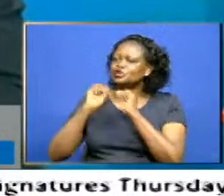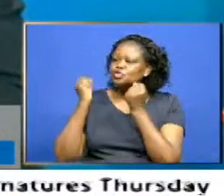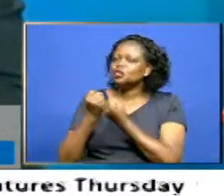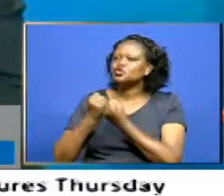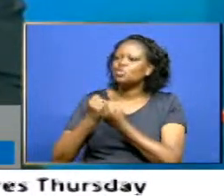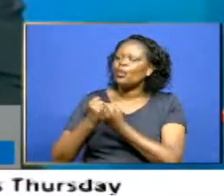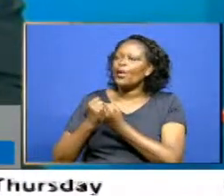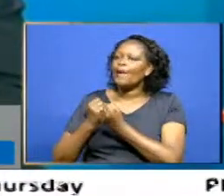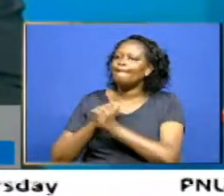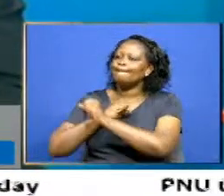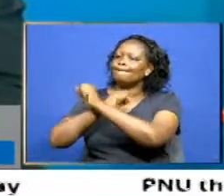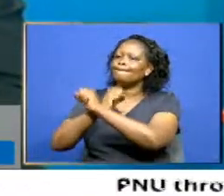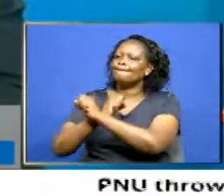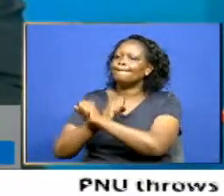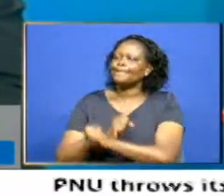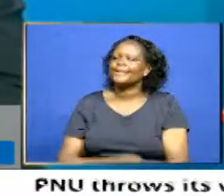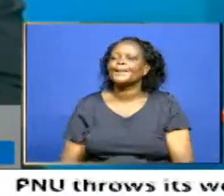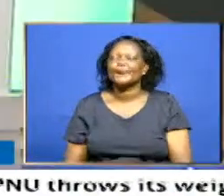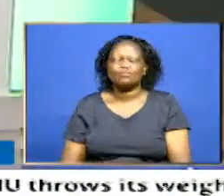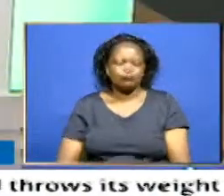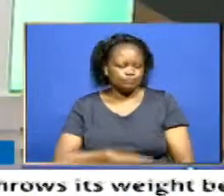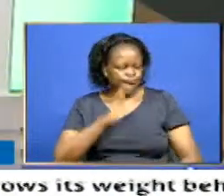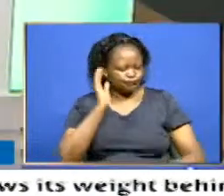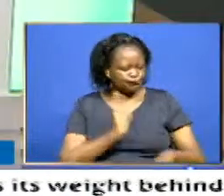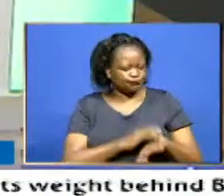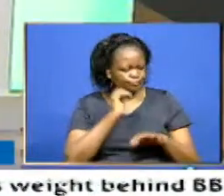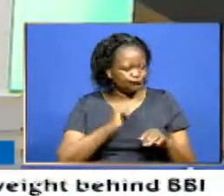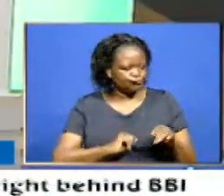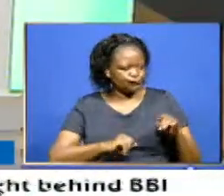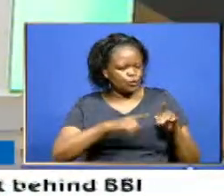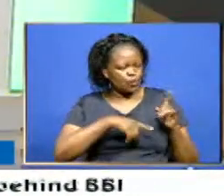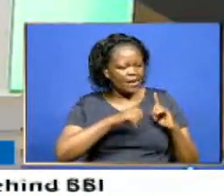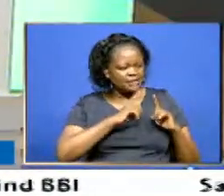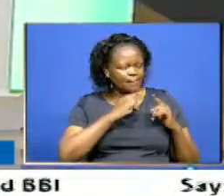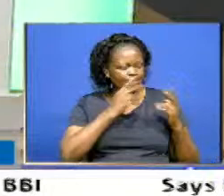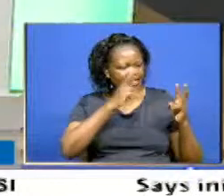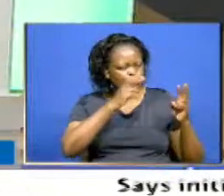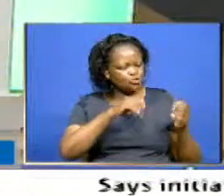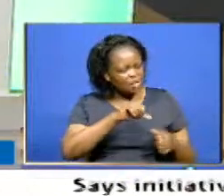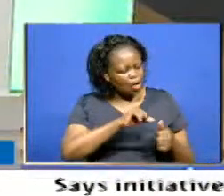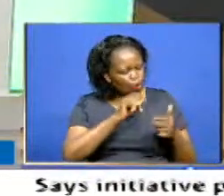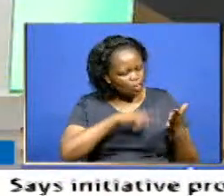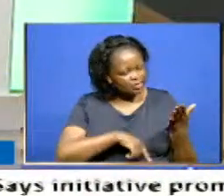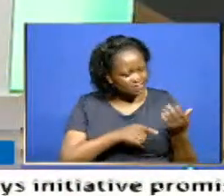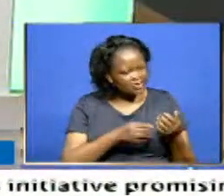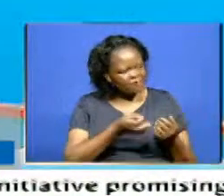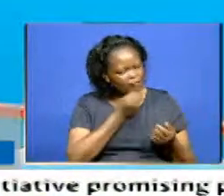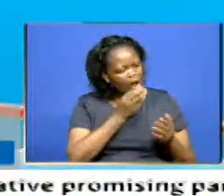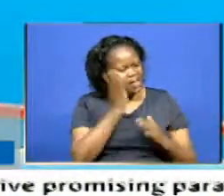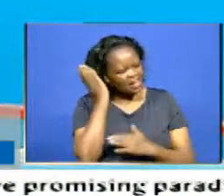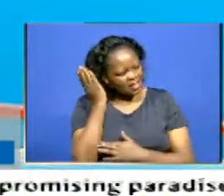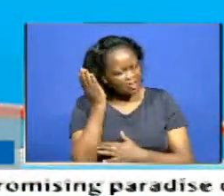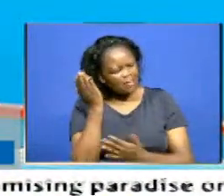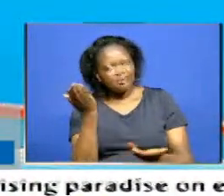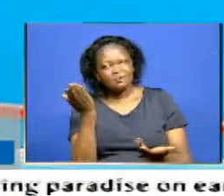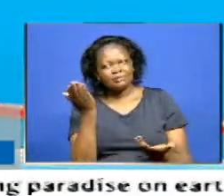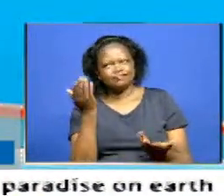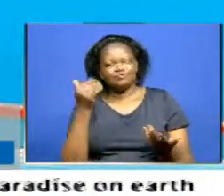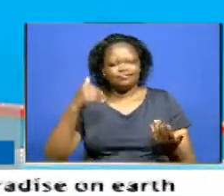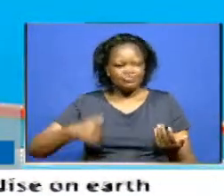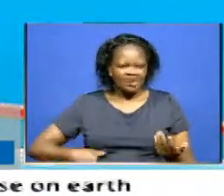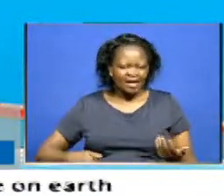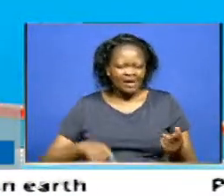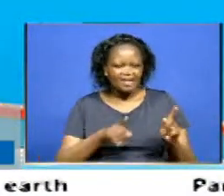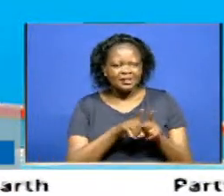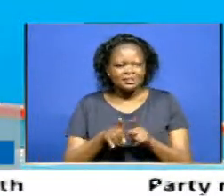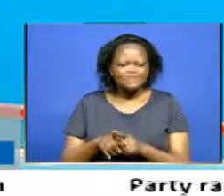systems. Good. We are discussing the issues around food security, hunger, as well